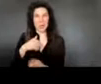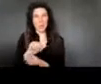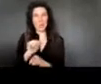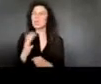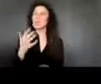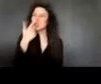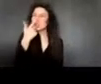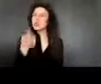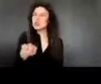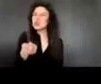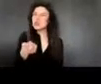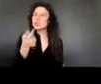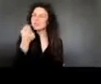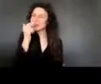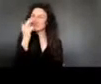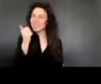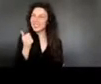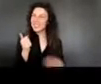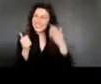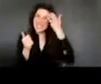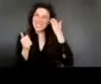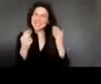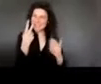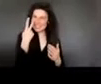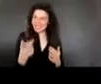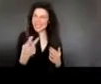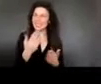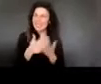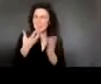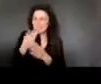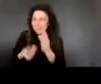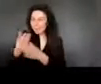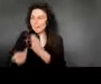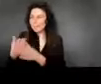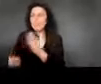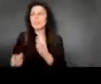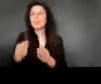and that kind of came from that initial approach of letting the site